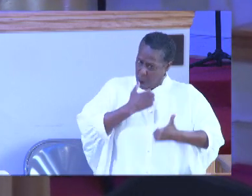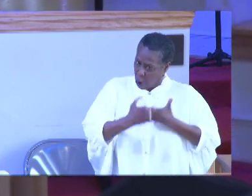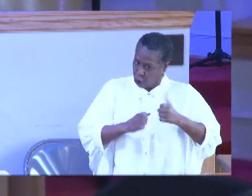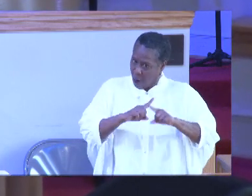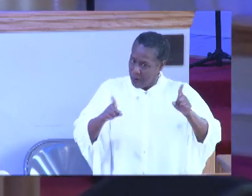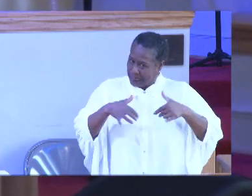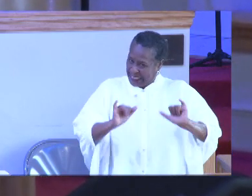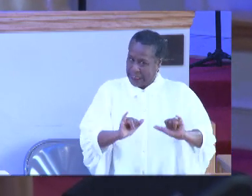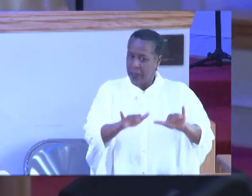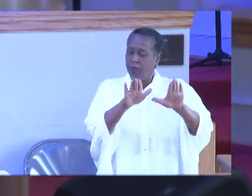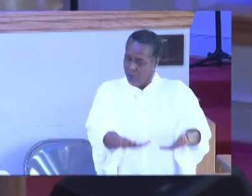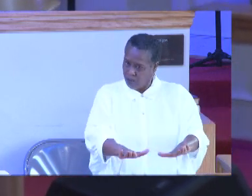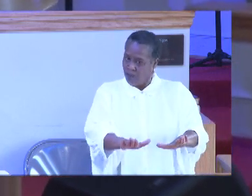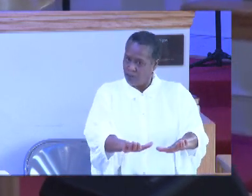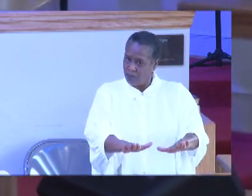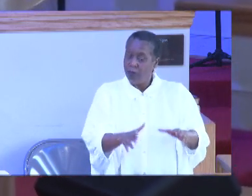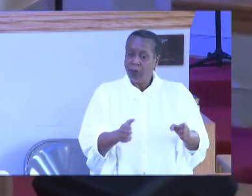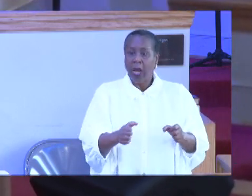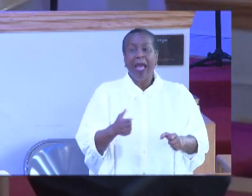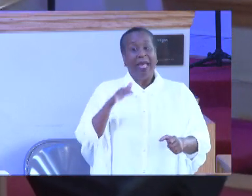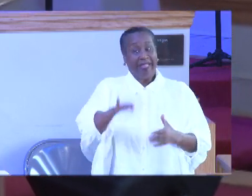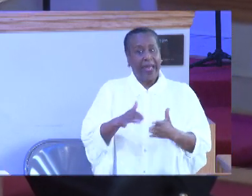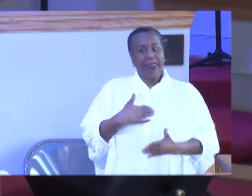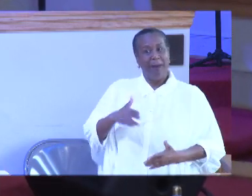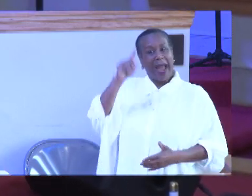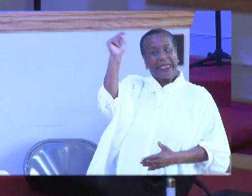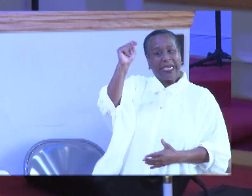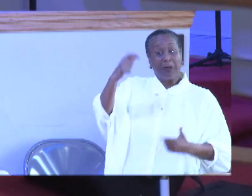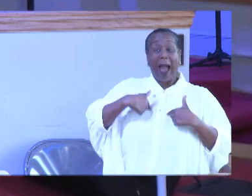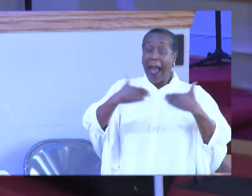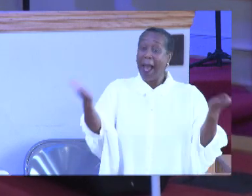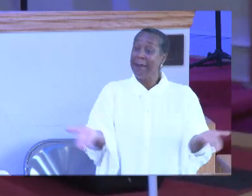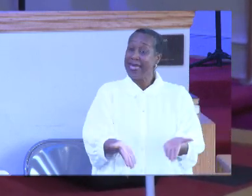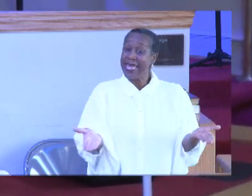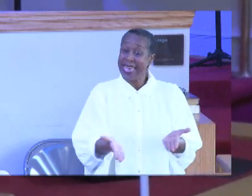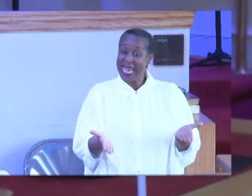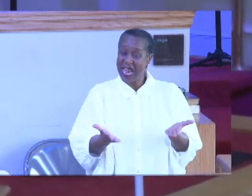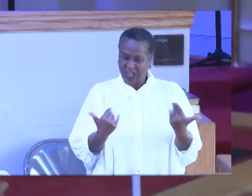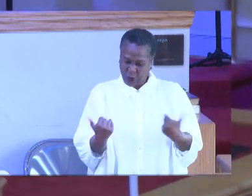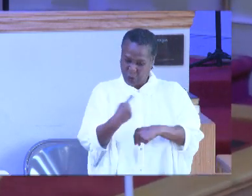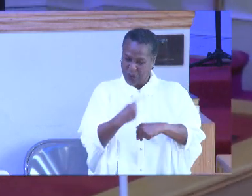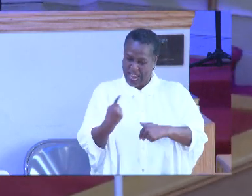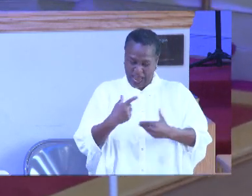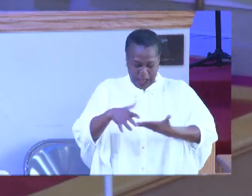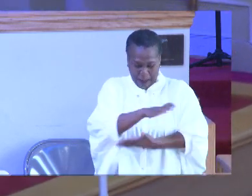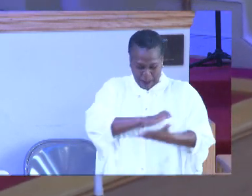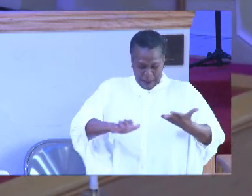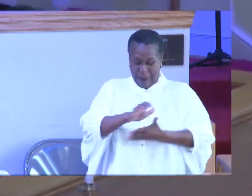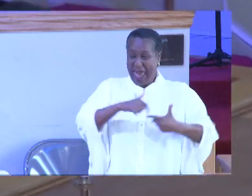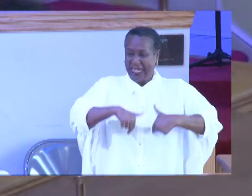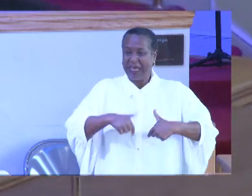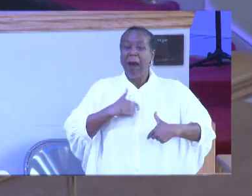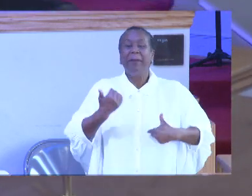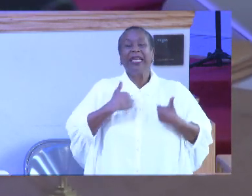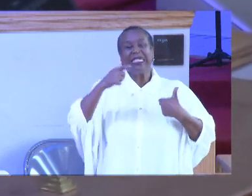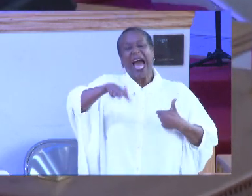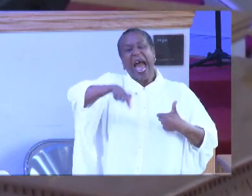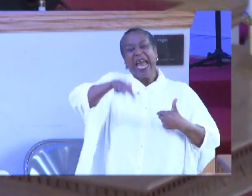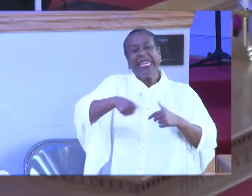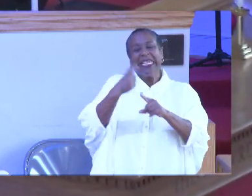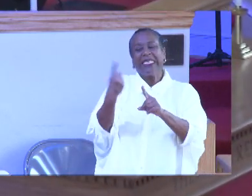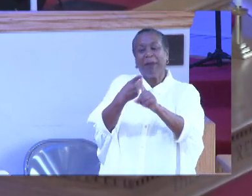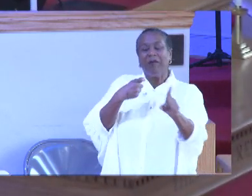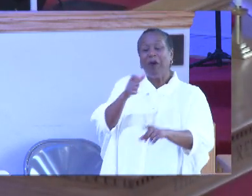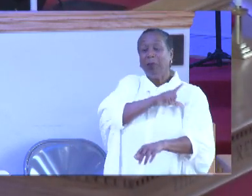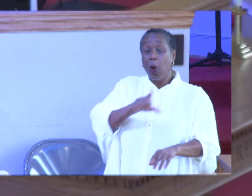to be able to say that that's my testimony. I came here a mess today, but I came because I needed something from the